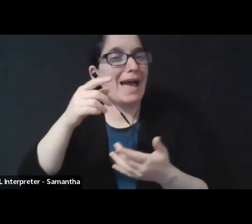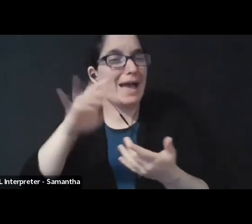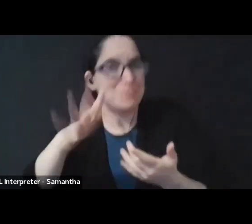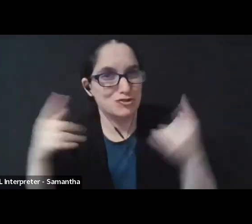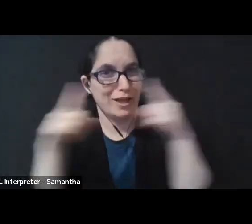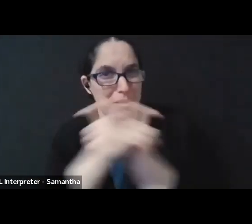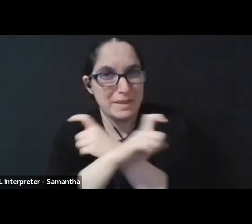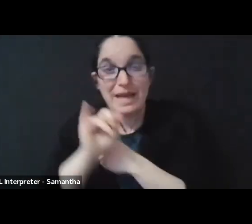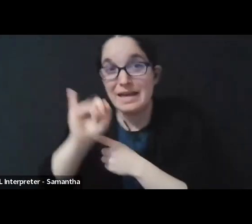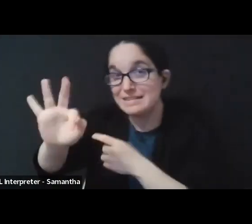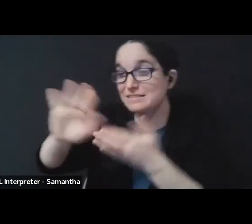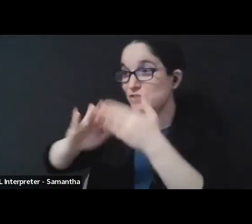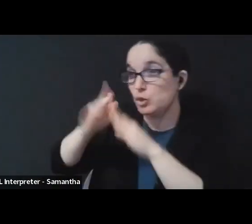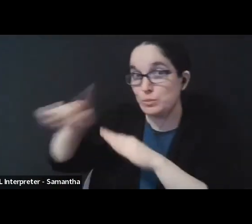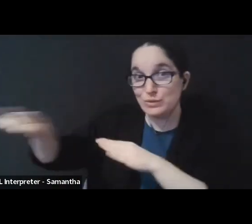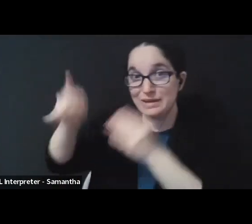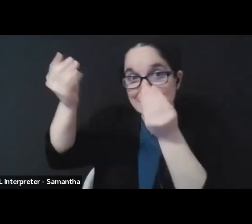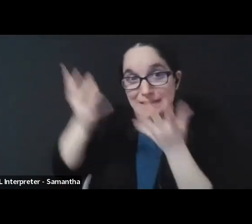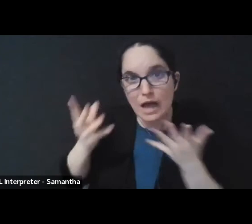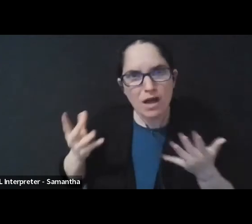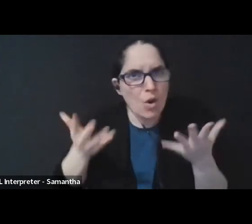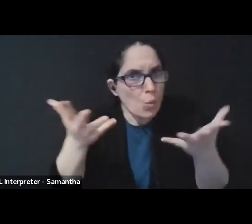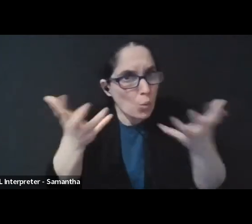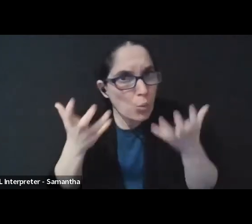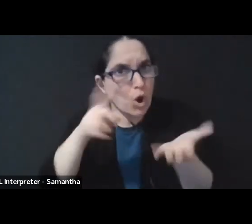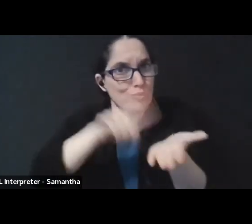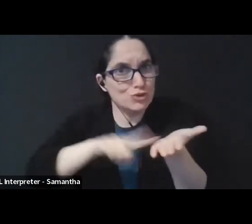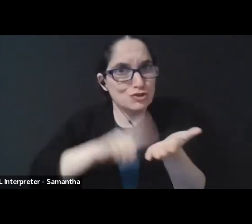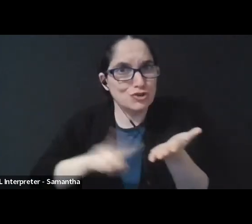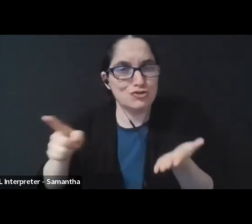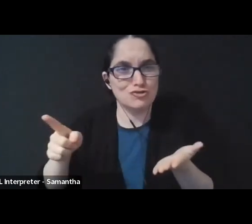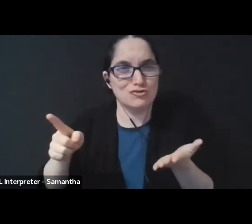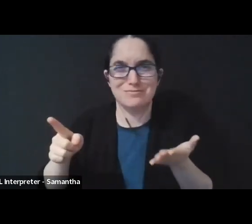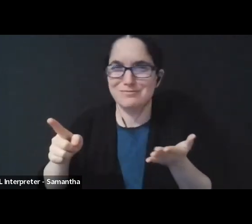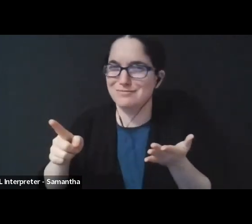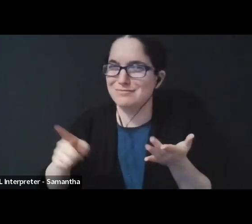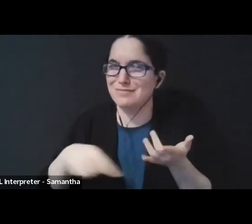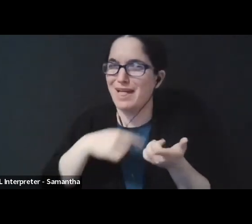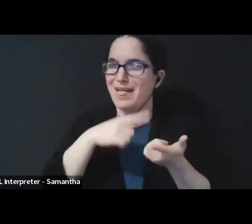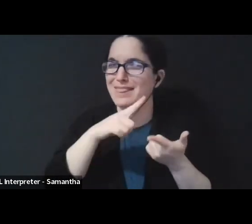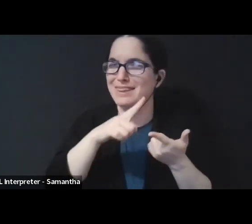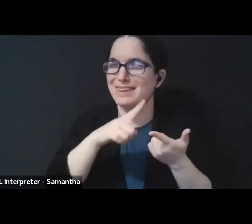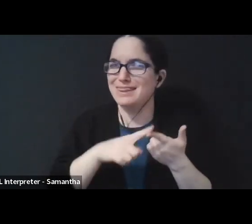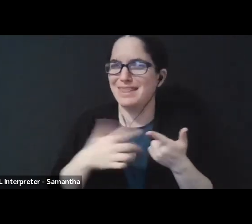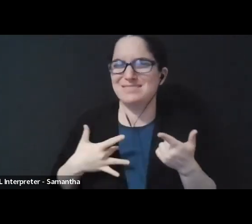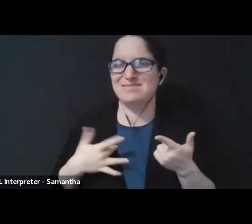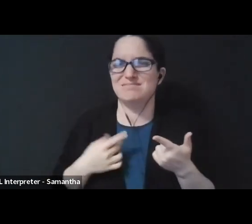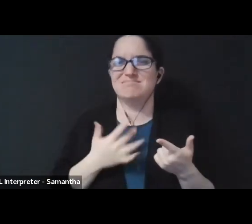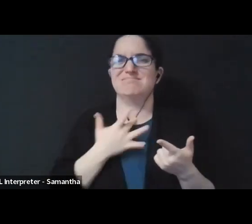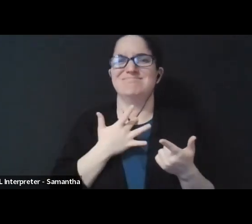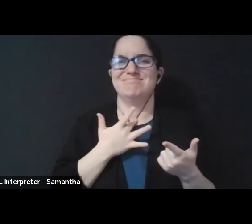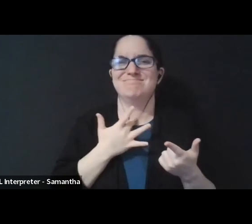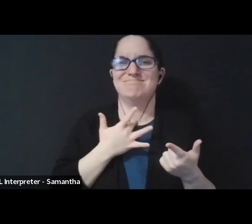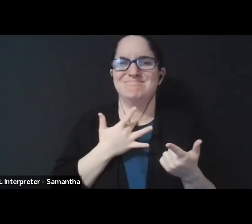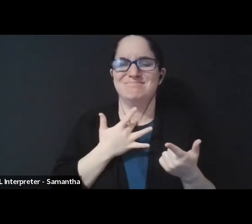already telling you they want the research, then this kind of interesting bind that you're in, that you still have to jump